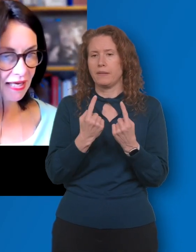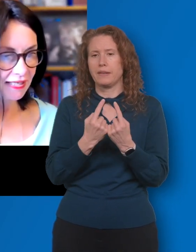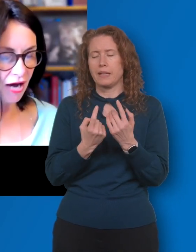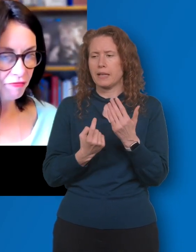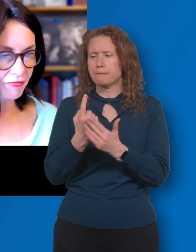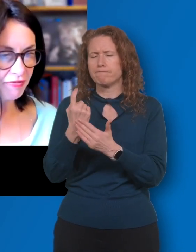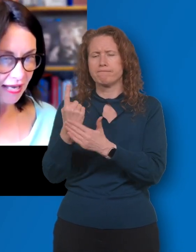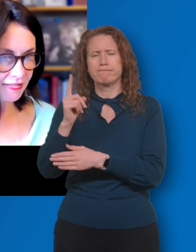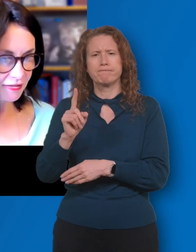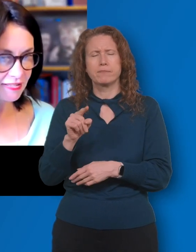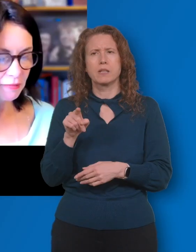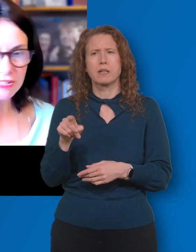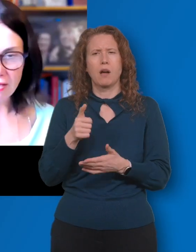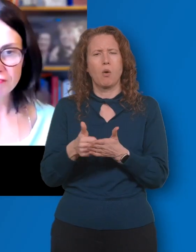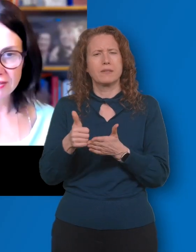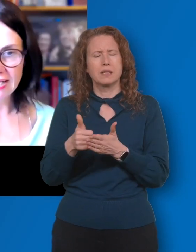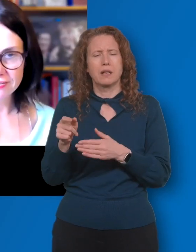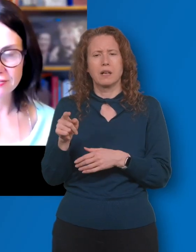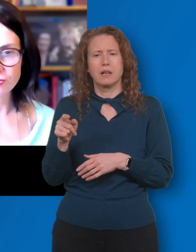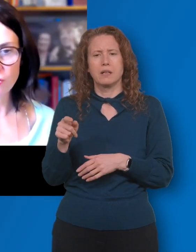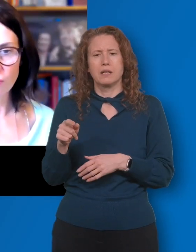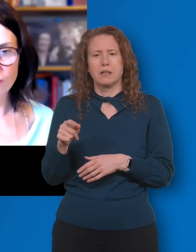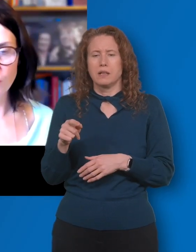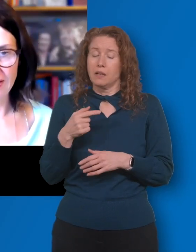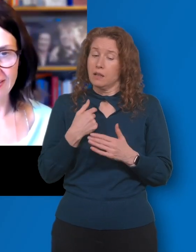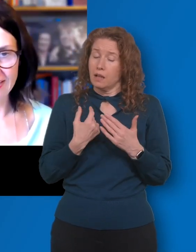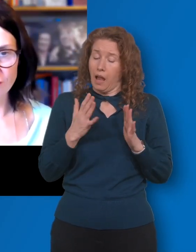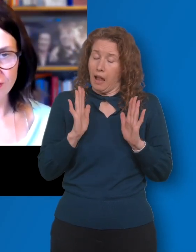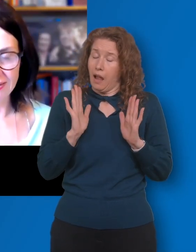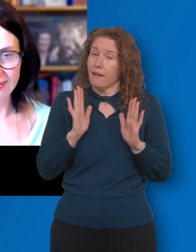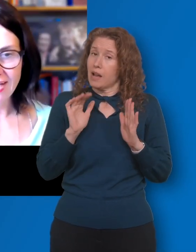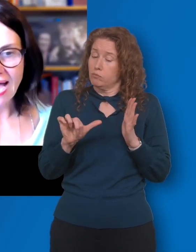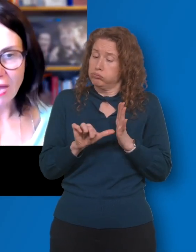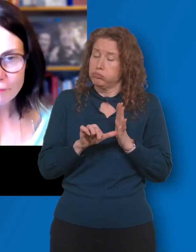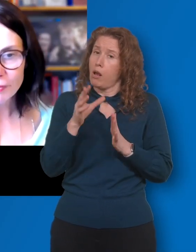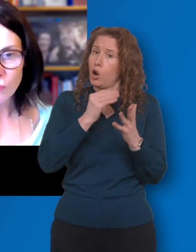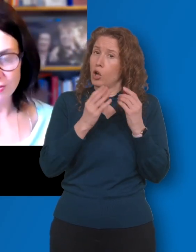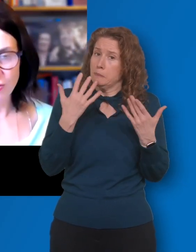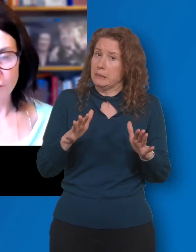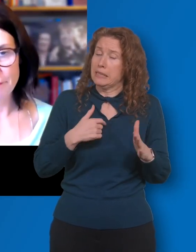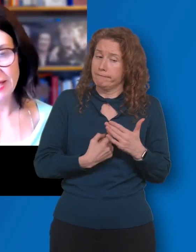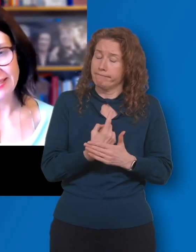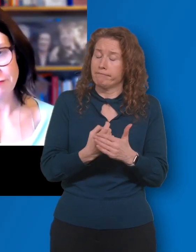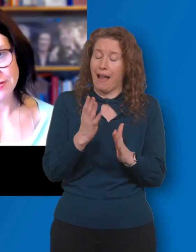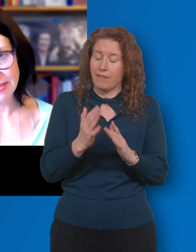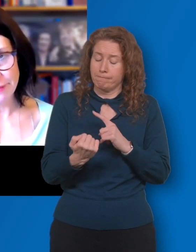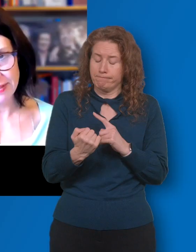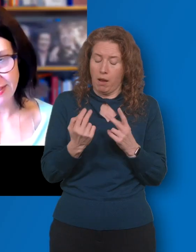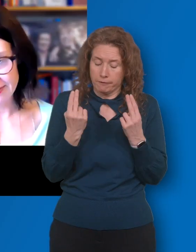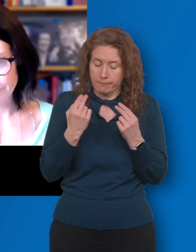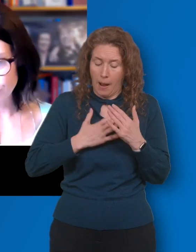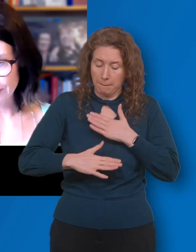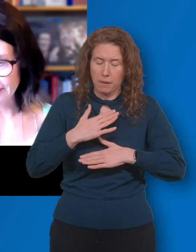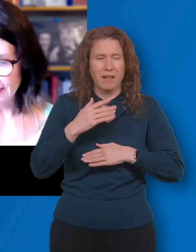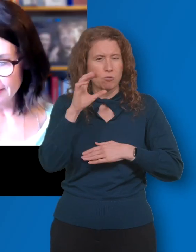is, I've had some tough lessons along the way in a really humble way. So I remember I gave a